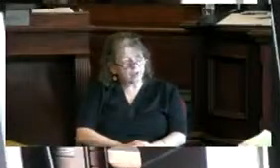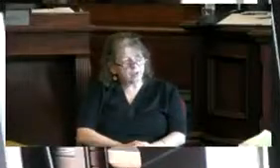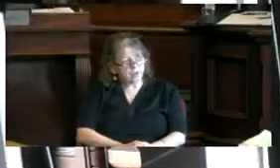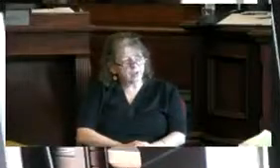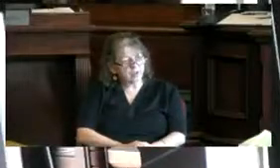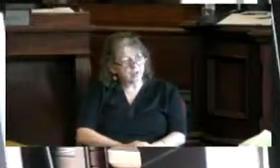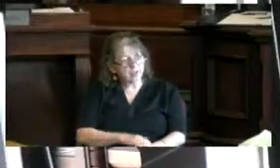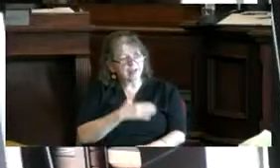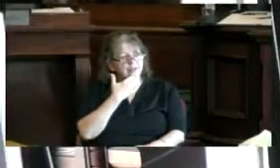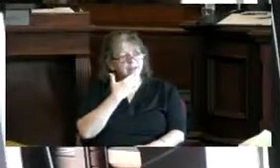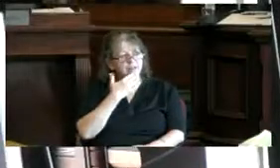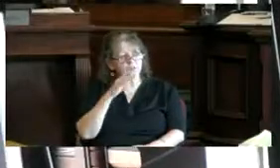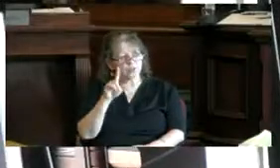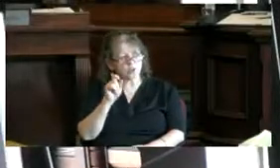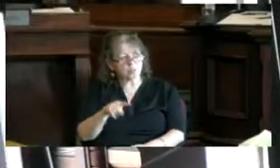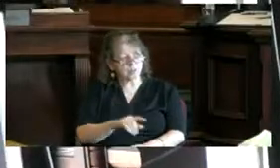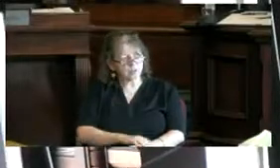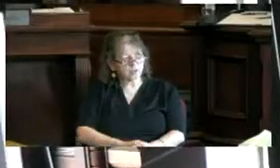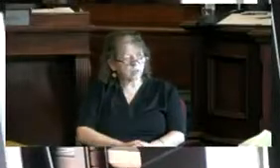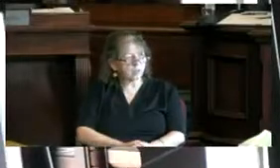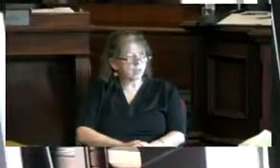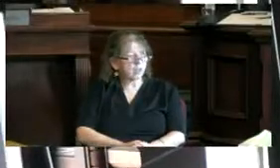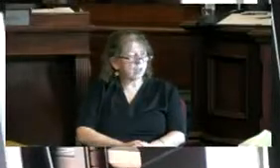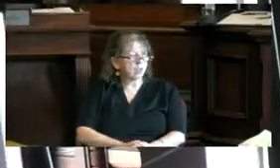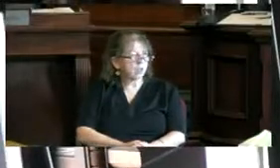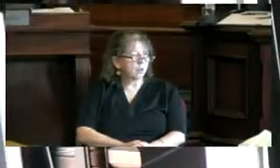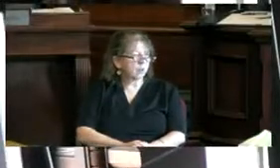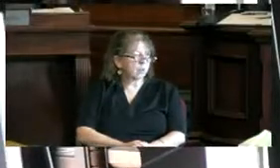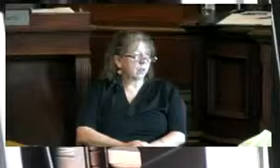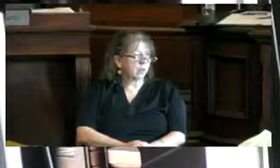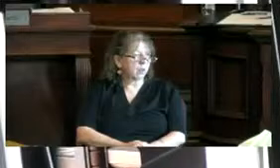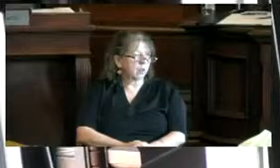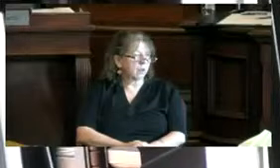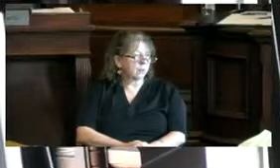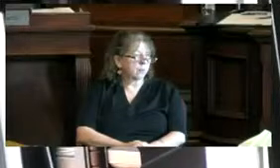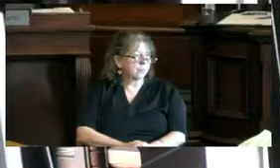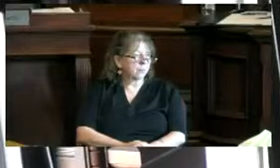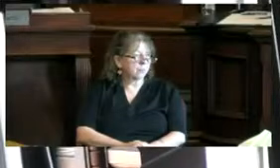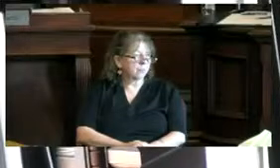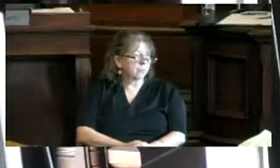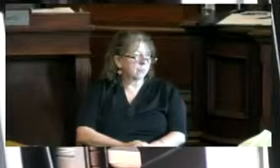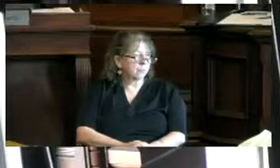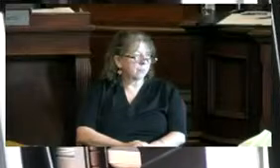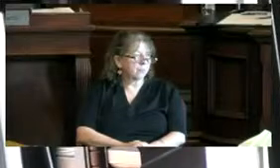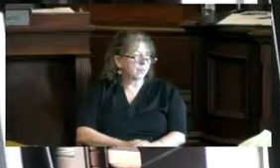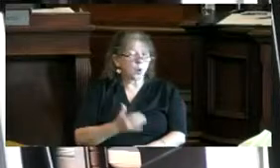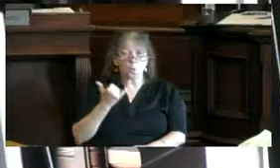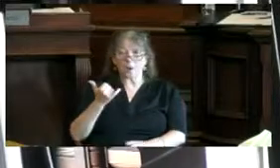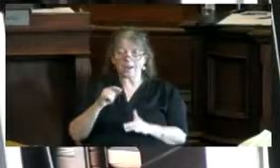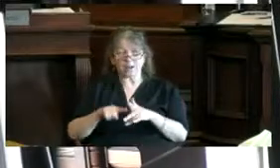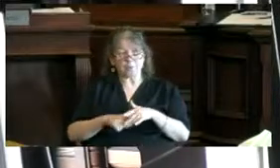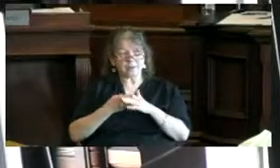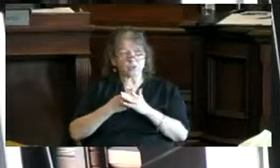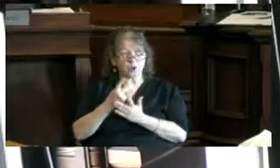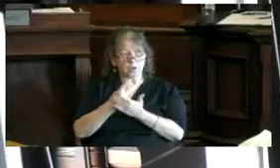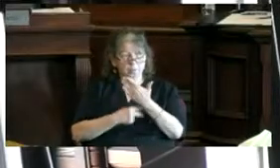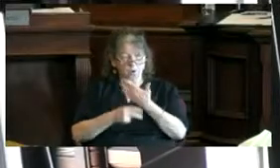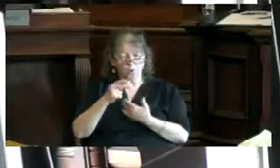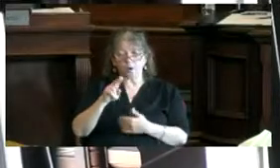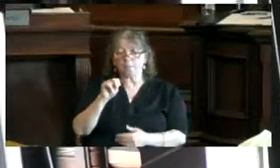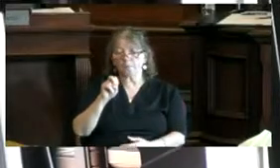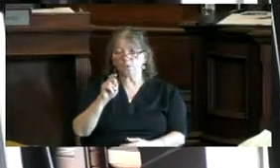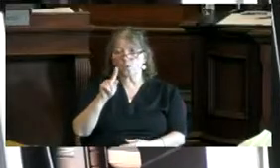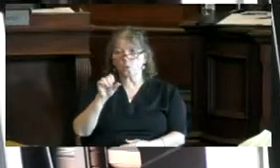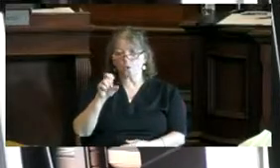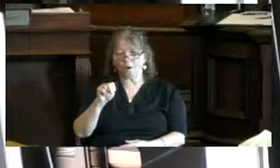Thank you for the question, Councilmember Gruber. So right now, we have started some programming at Norton Village in